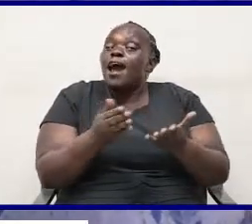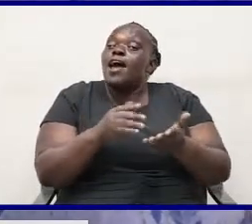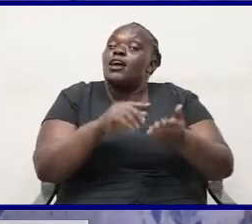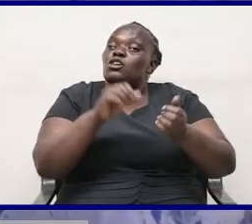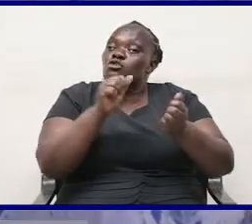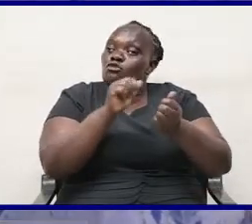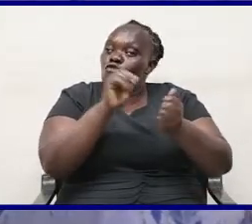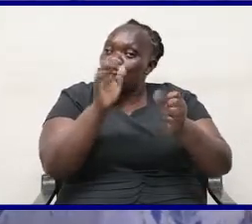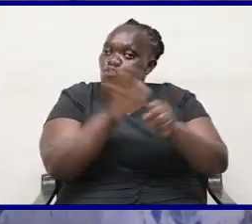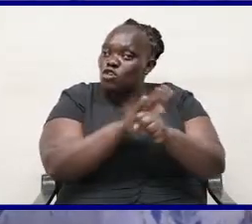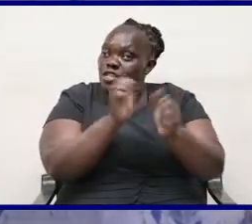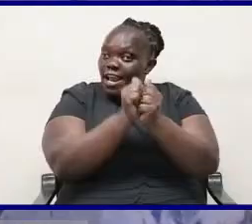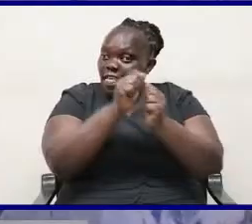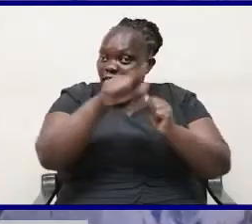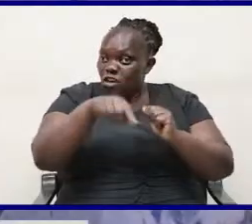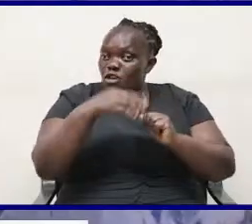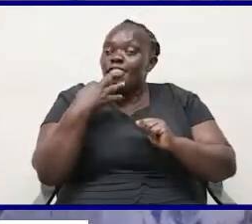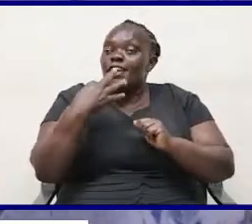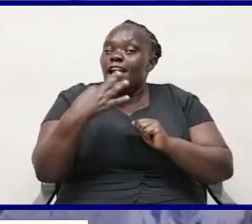of